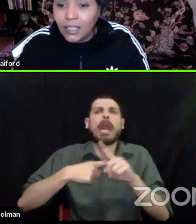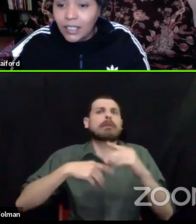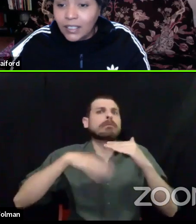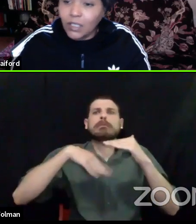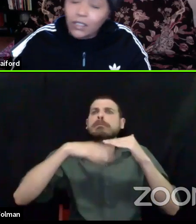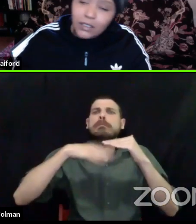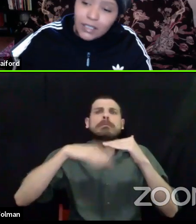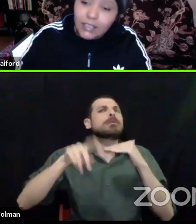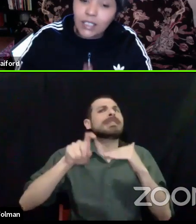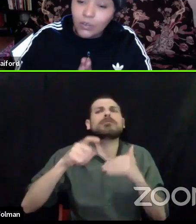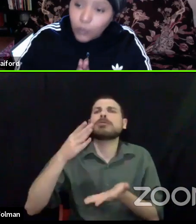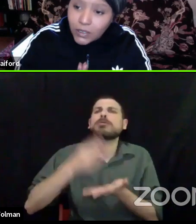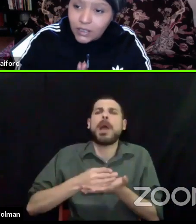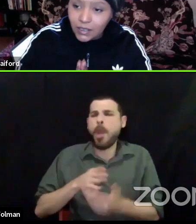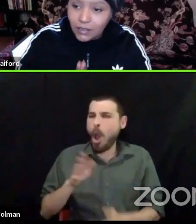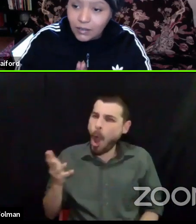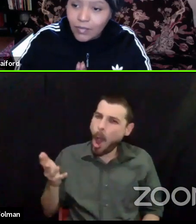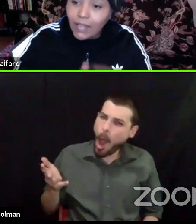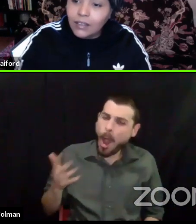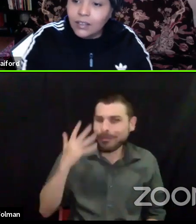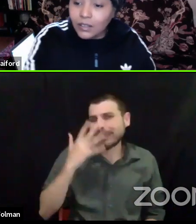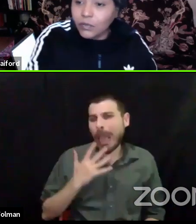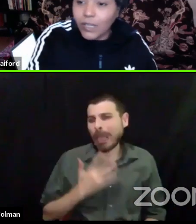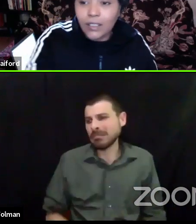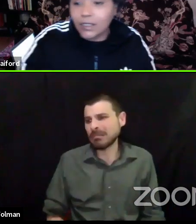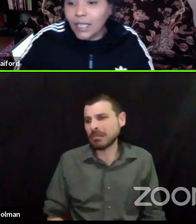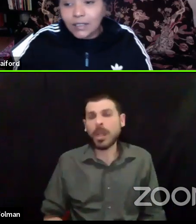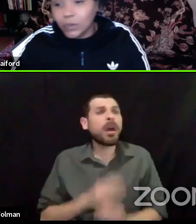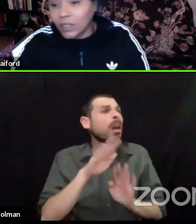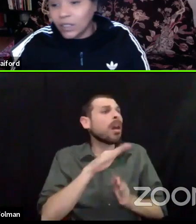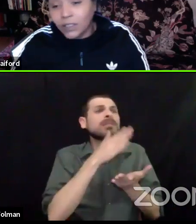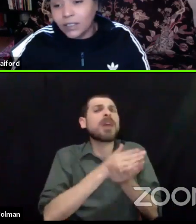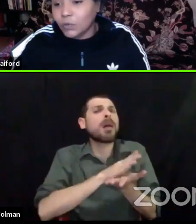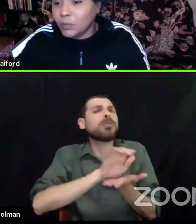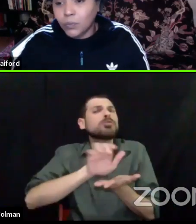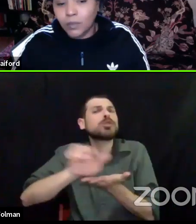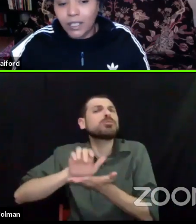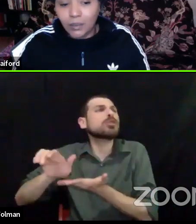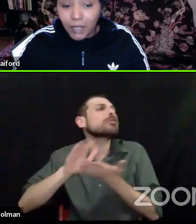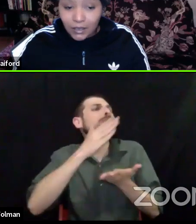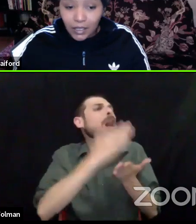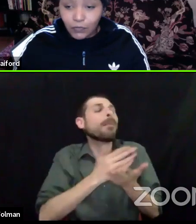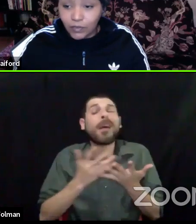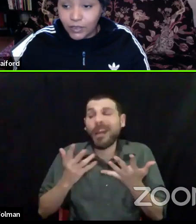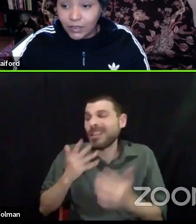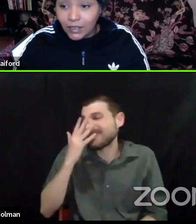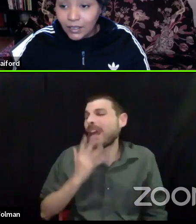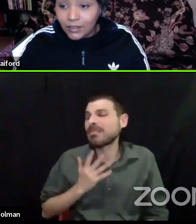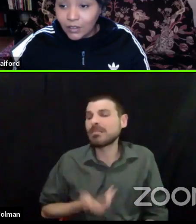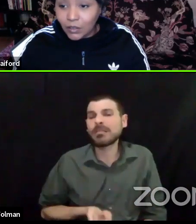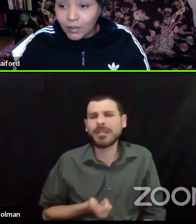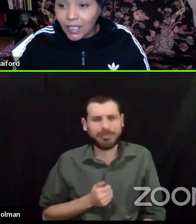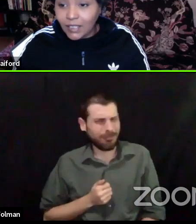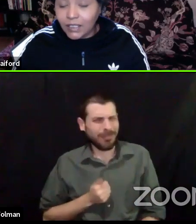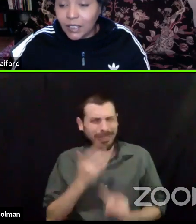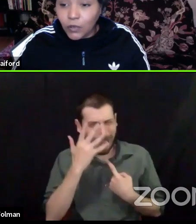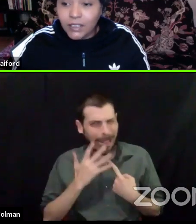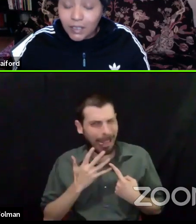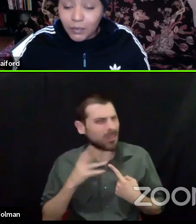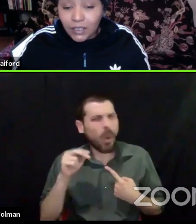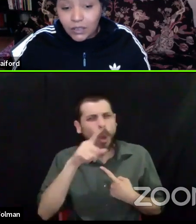neighborhood, they were like, oh yeah, it's unfortunate. I look on the record, it's not too unfortunate when people are making money off of it. You know what I'm saying?